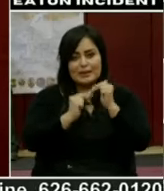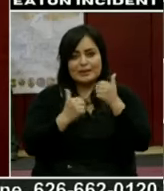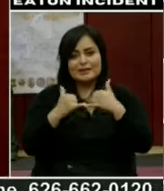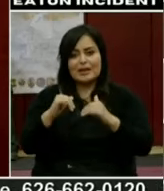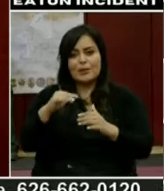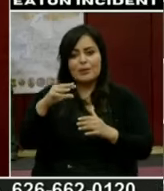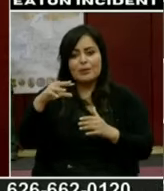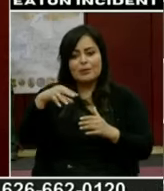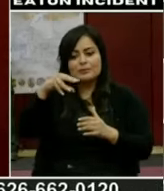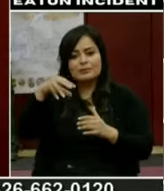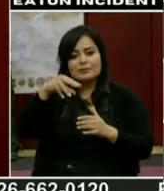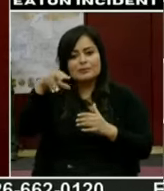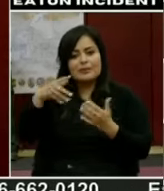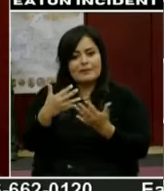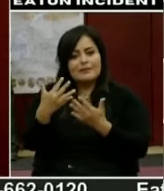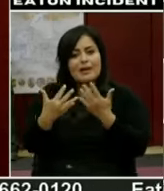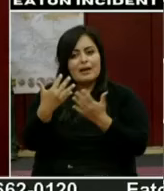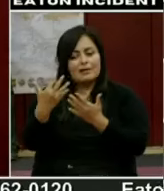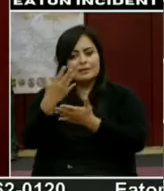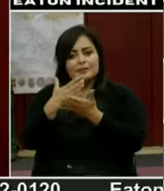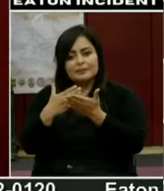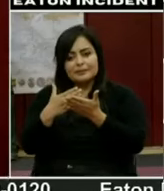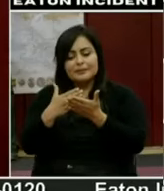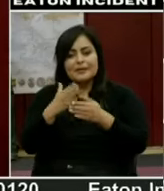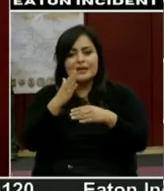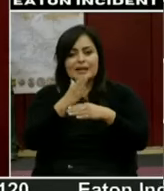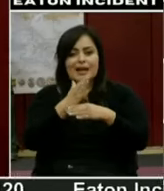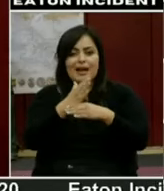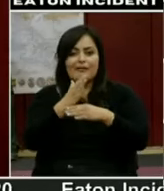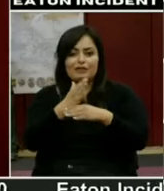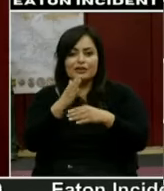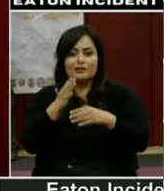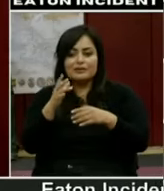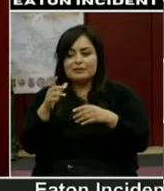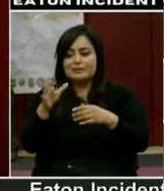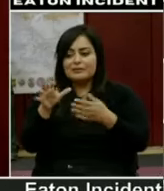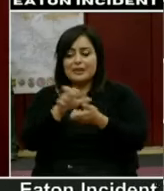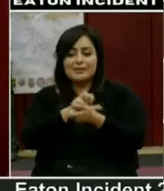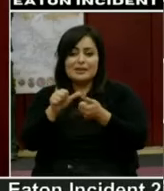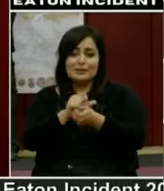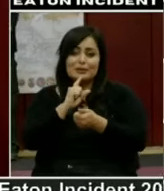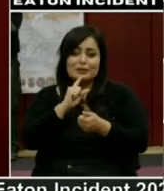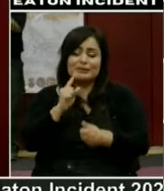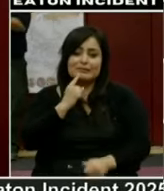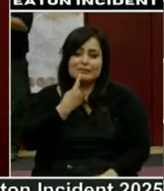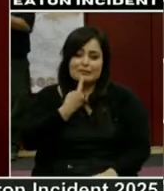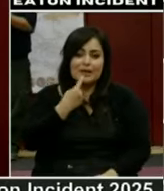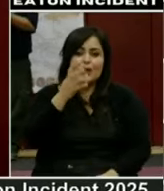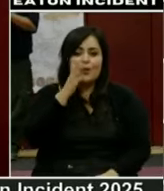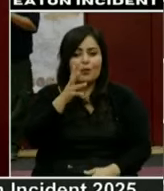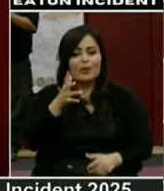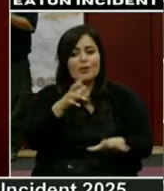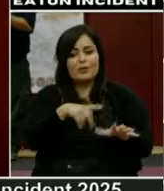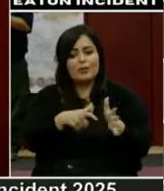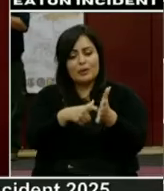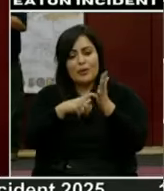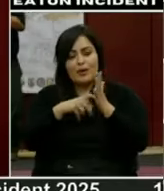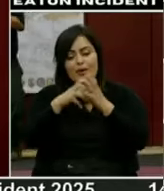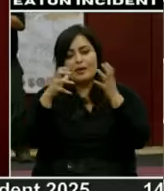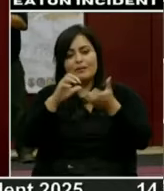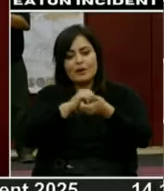smoldering. The infrastructure damage that exists in here is extensive. It's going to take a lot of collaboration with all the